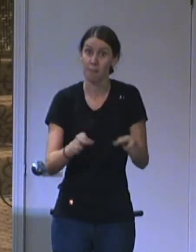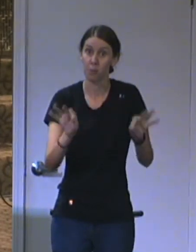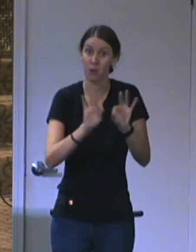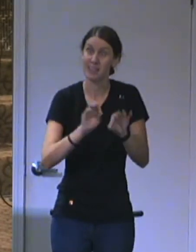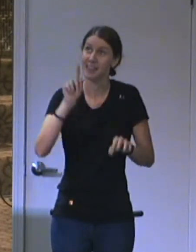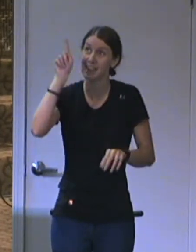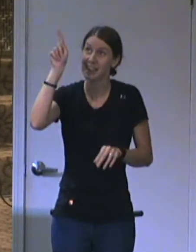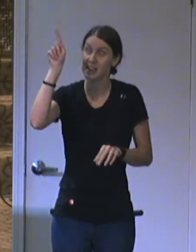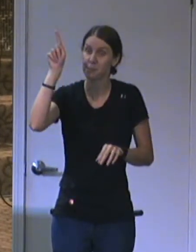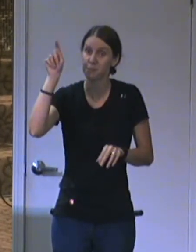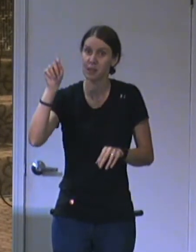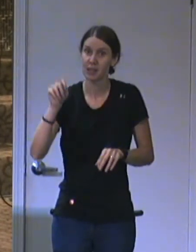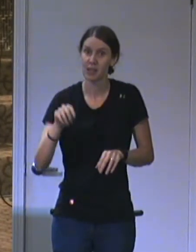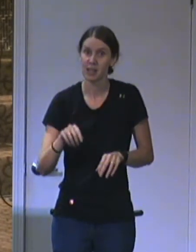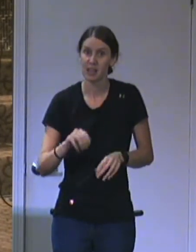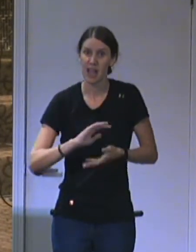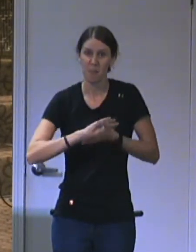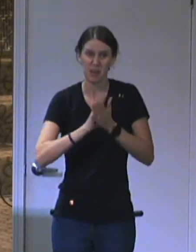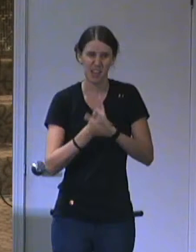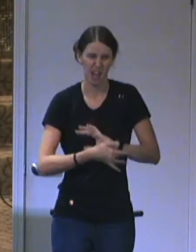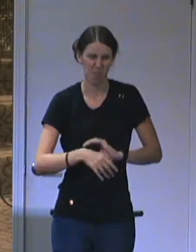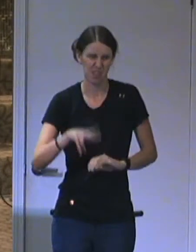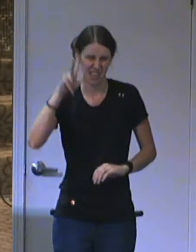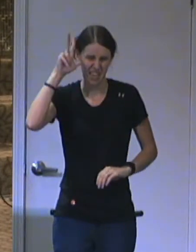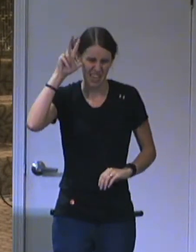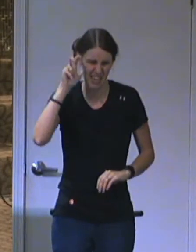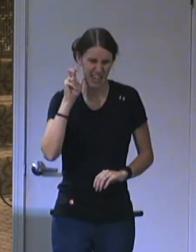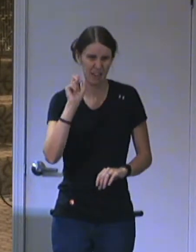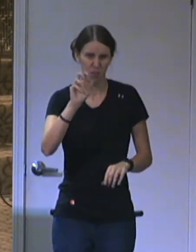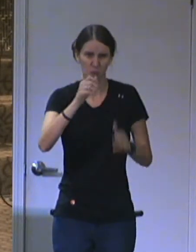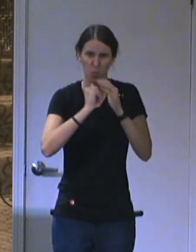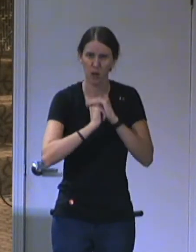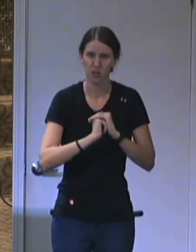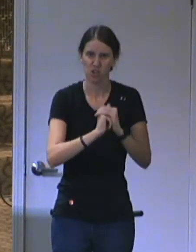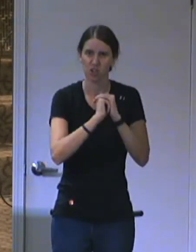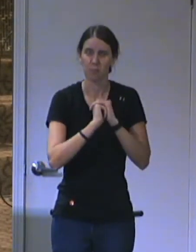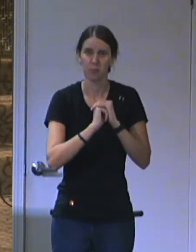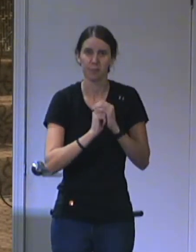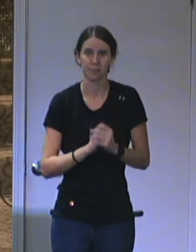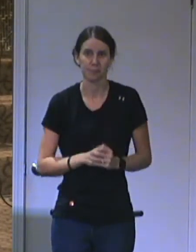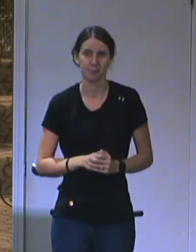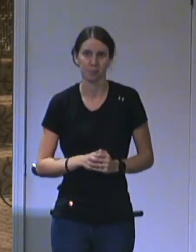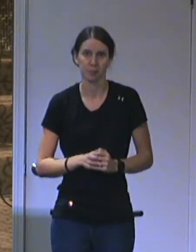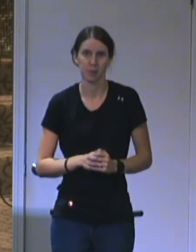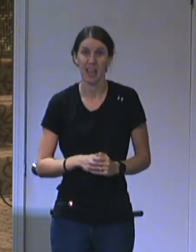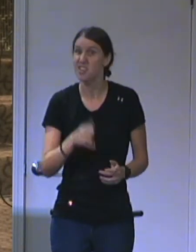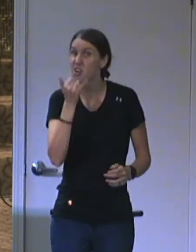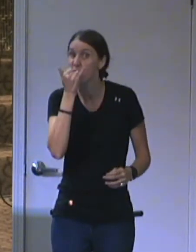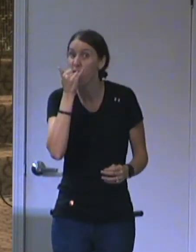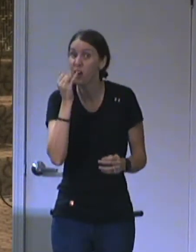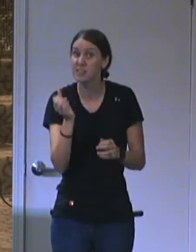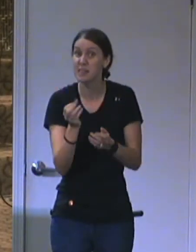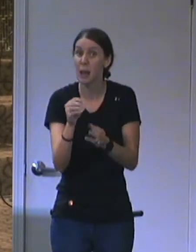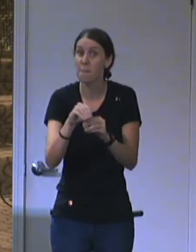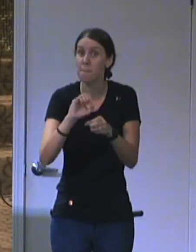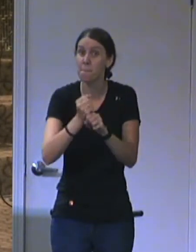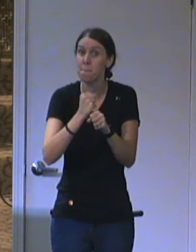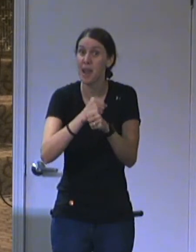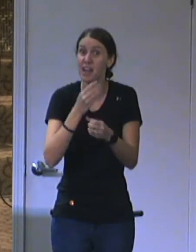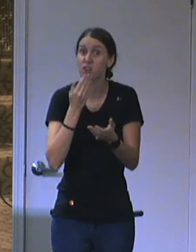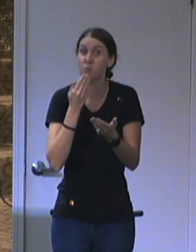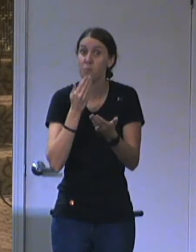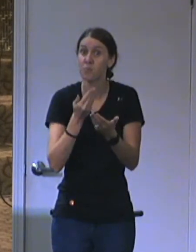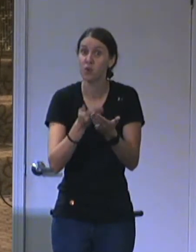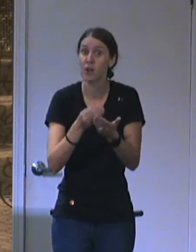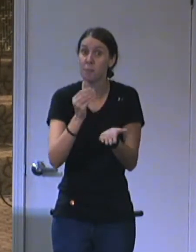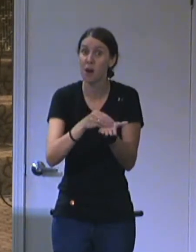It becomes as witchcraft. It is idolatry and becomes as witchcraft. Does that mean it's wrong to make money? No, it's wrong